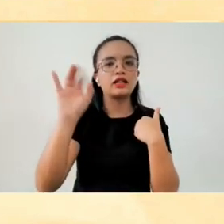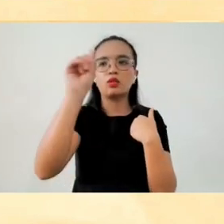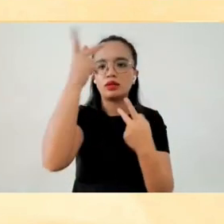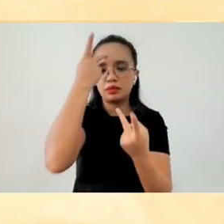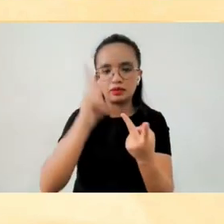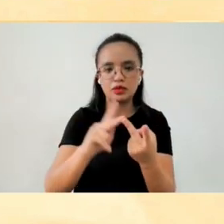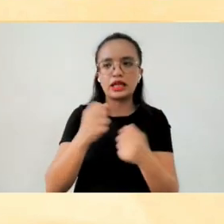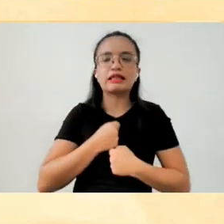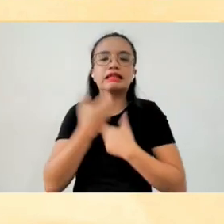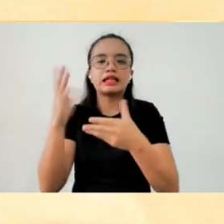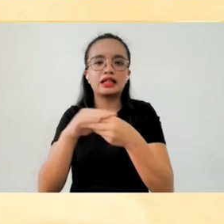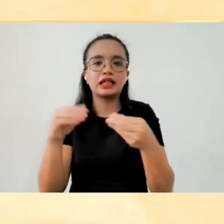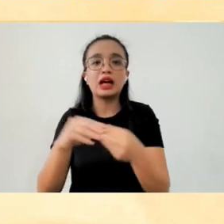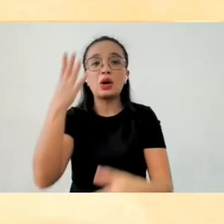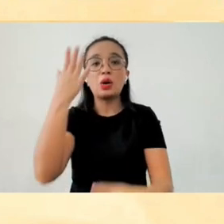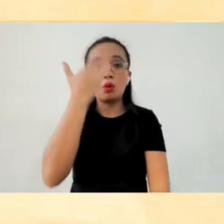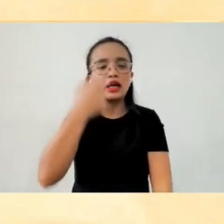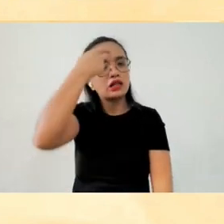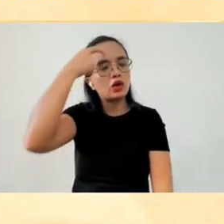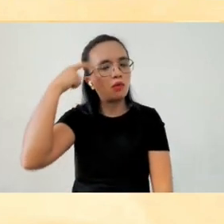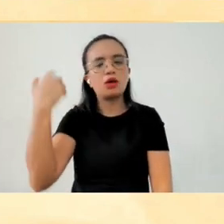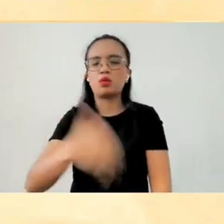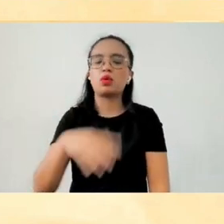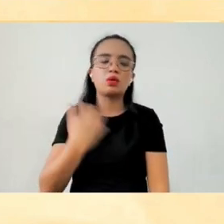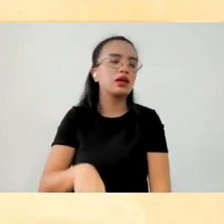Why? Because trauma is overwhelming. It